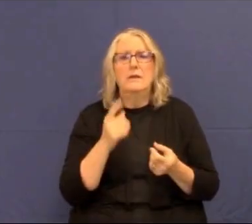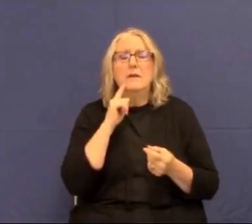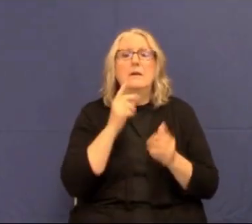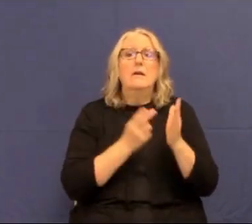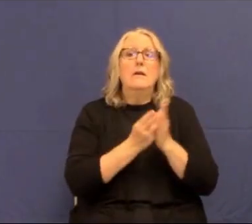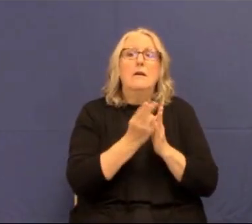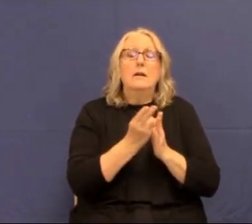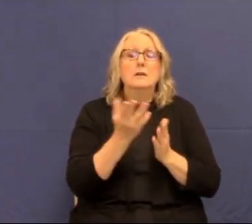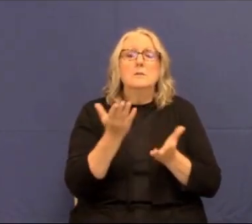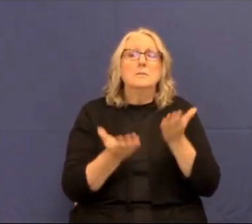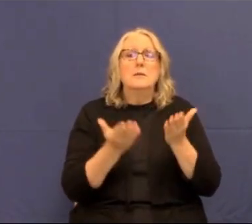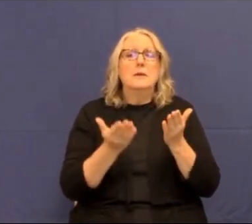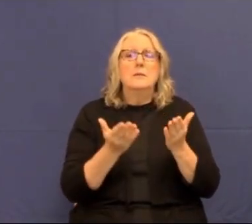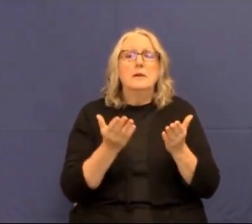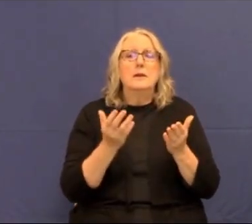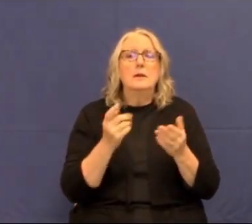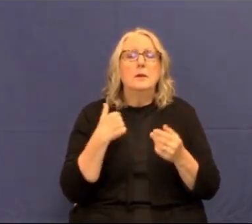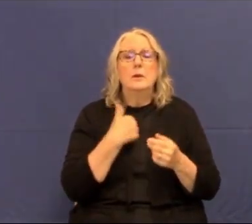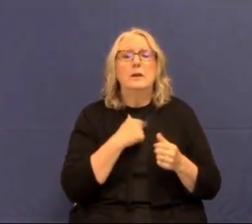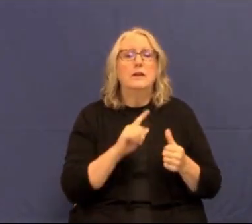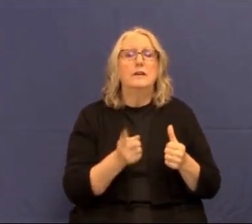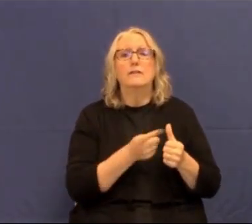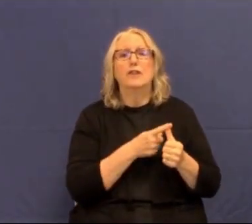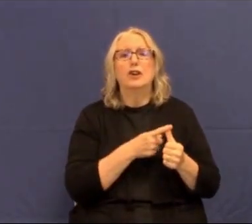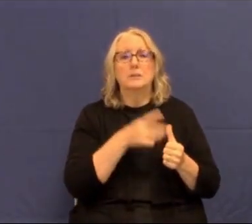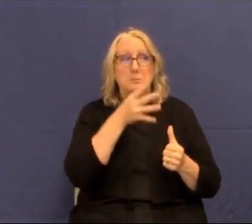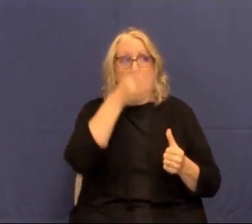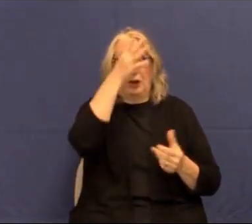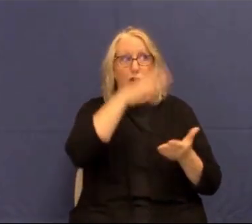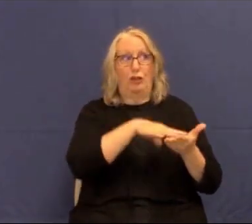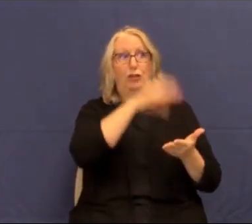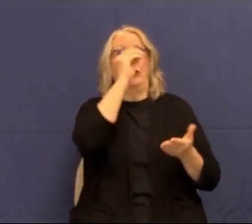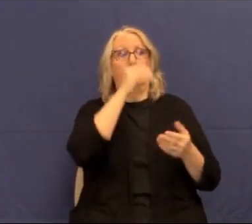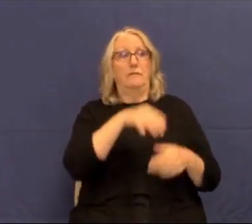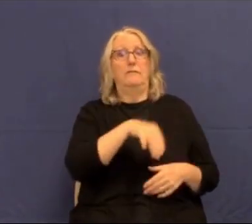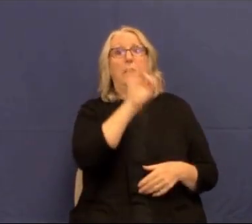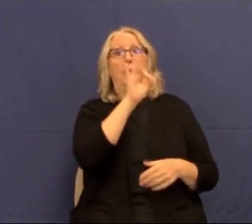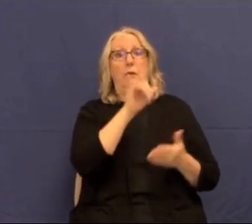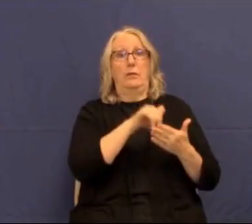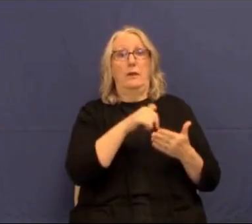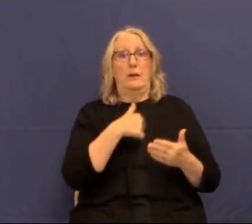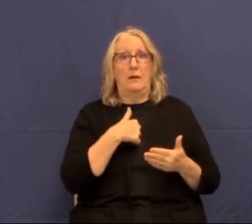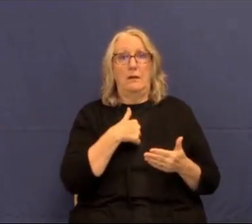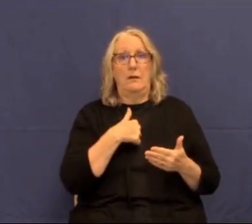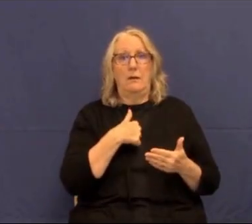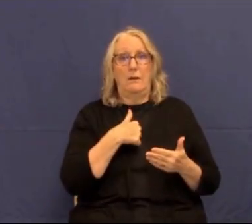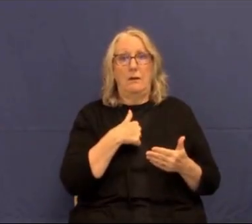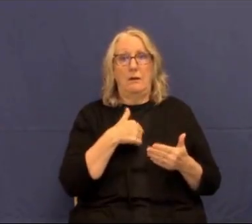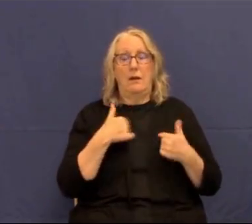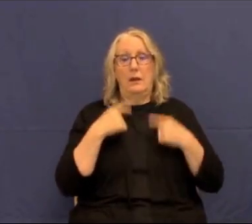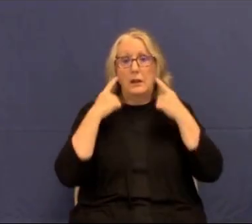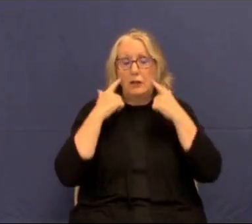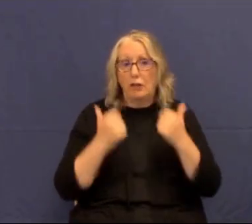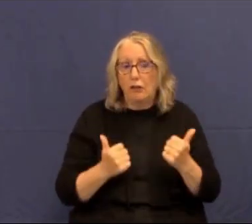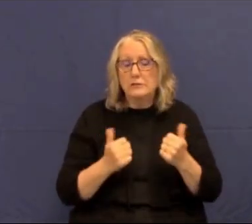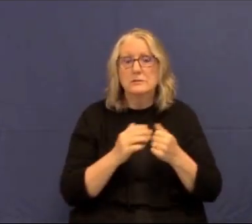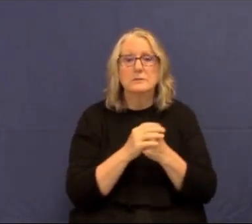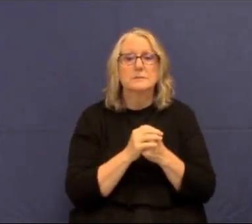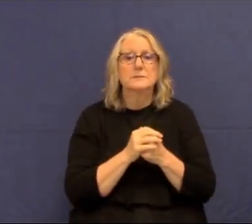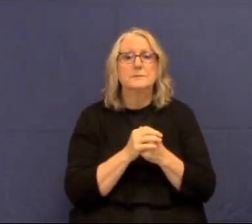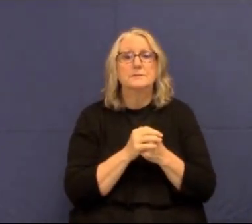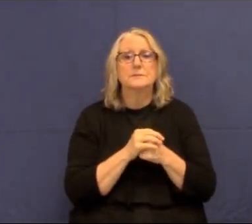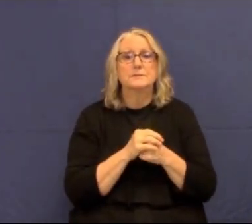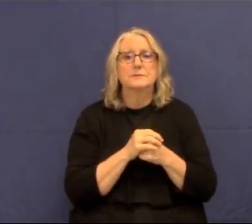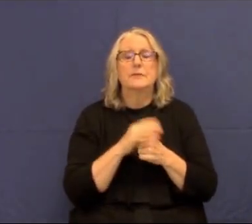thing. Honestly, I think it was probably a matter of fact, like when my parents first learned that I was had a